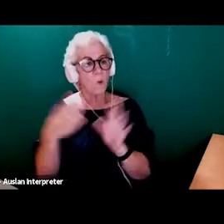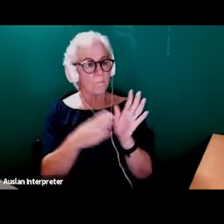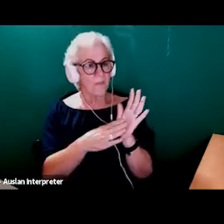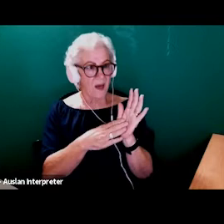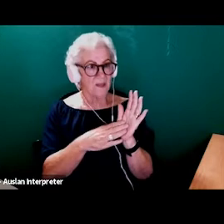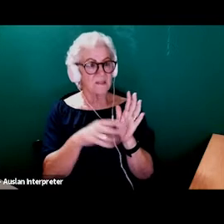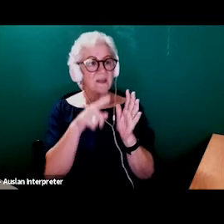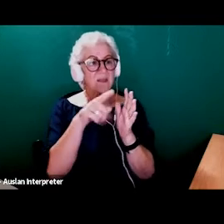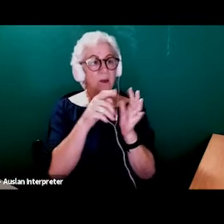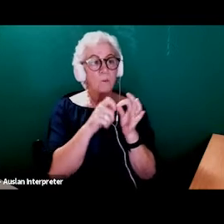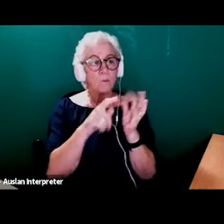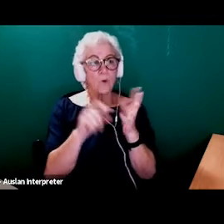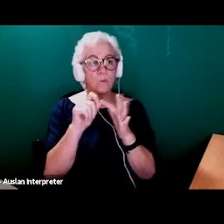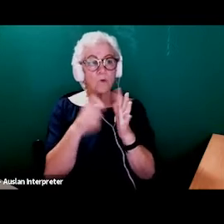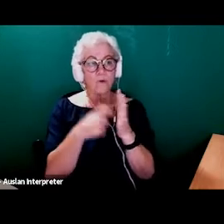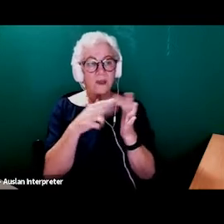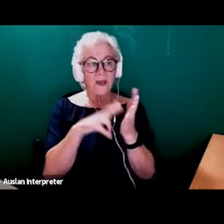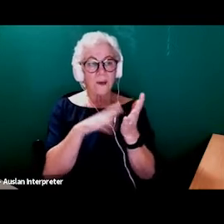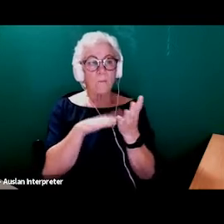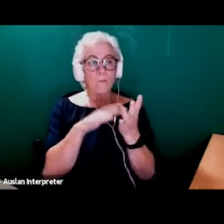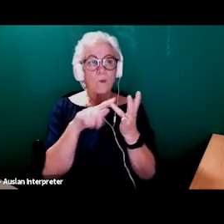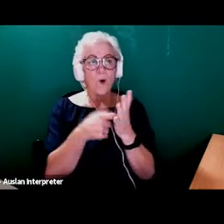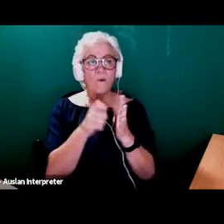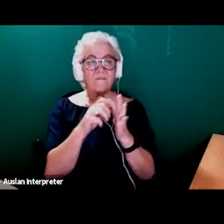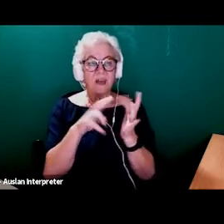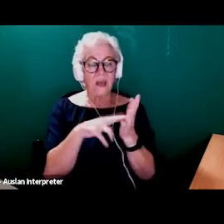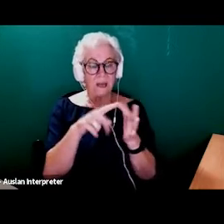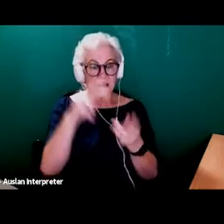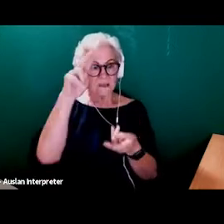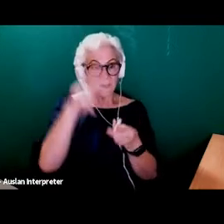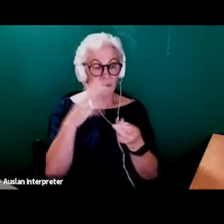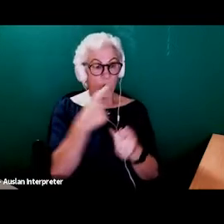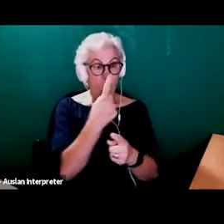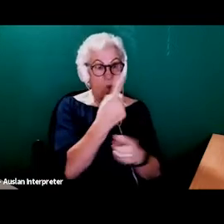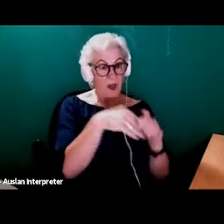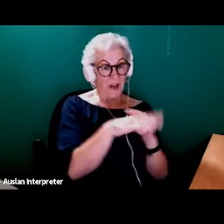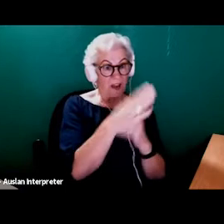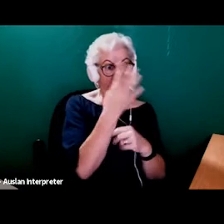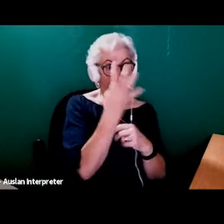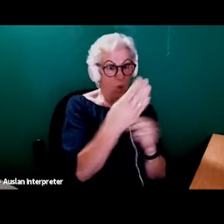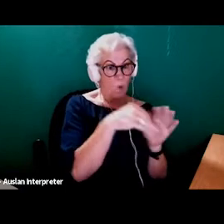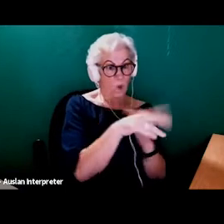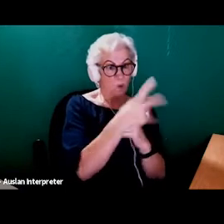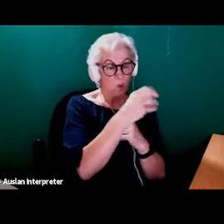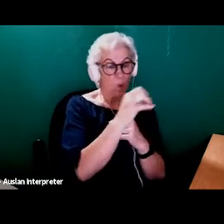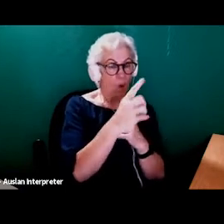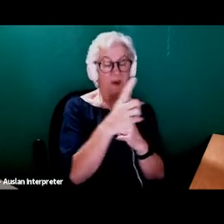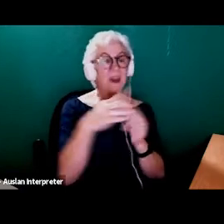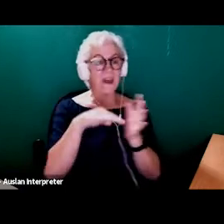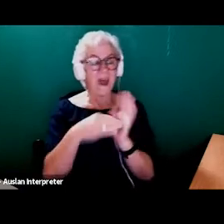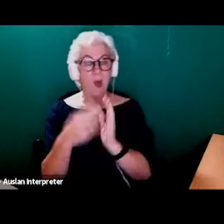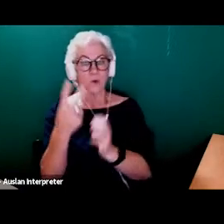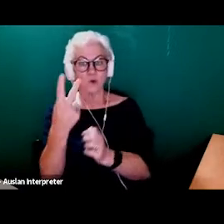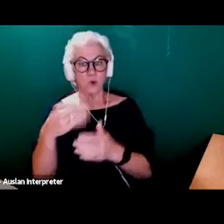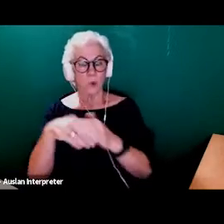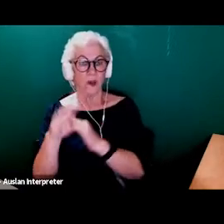that is being used when people first enter OAT. It was 1 in 4 in 2001, but now it's almost 2 in 3 people who